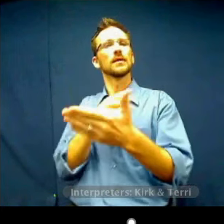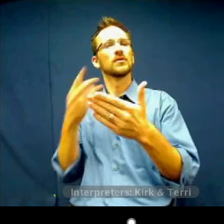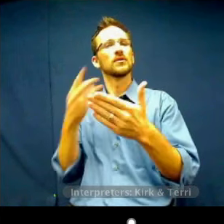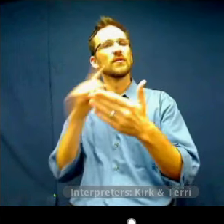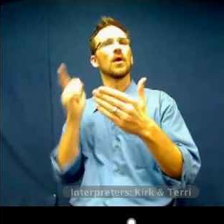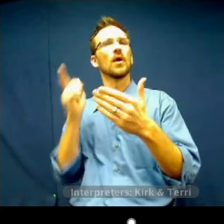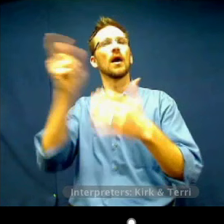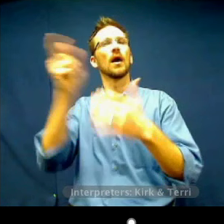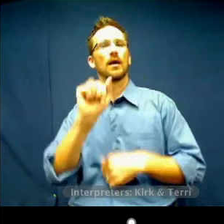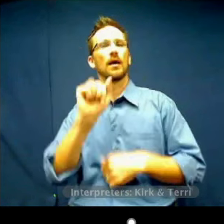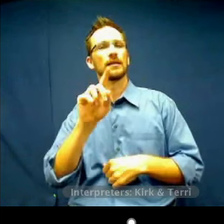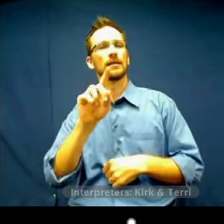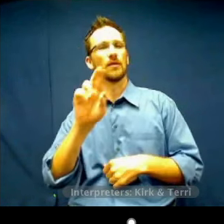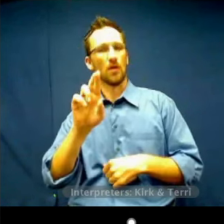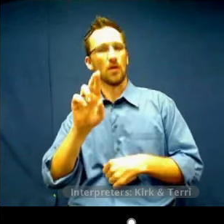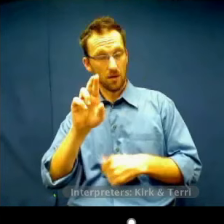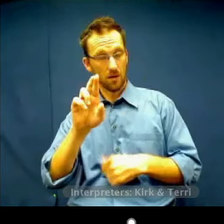And that means you show up.